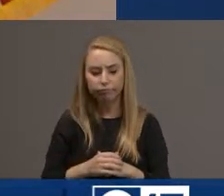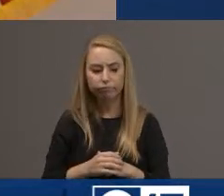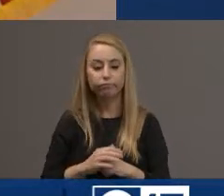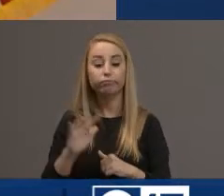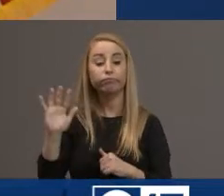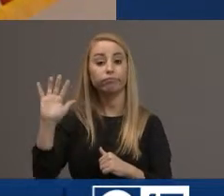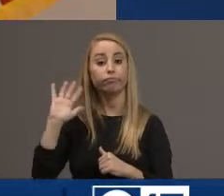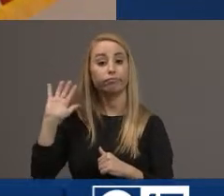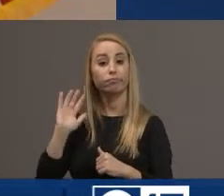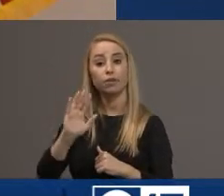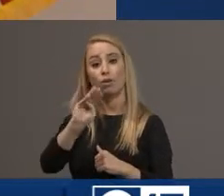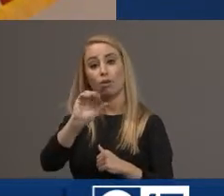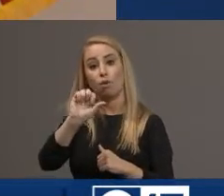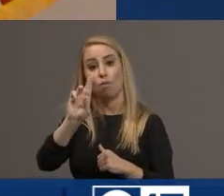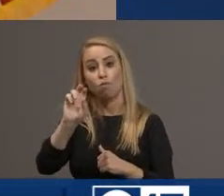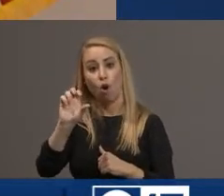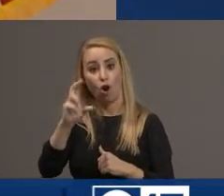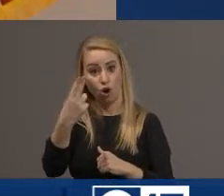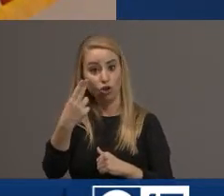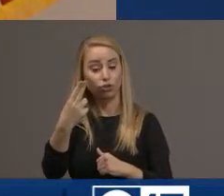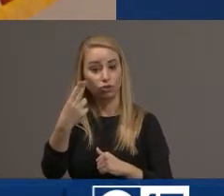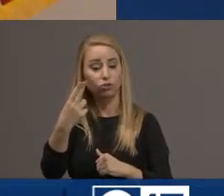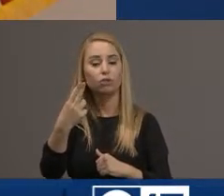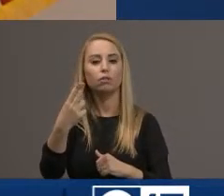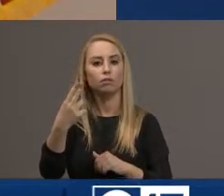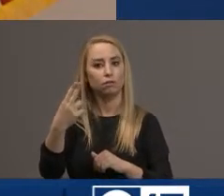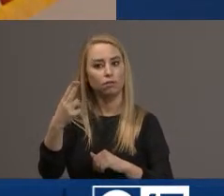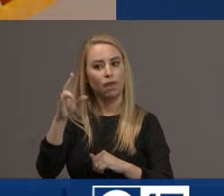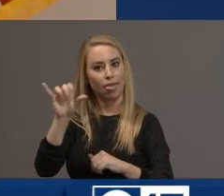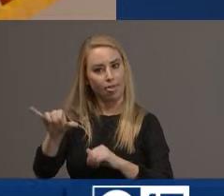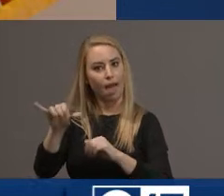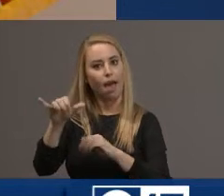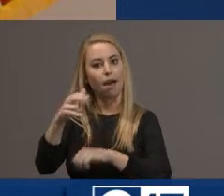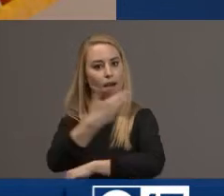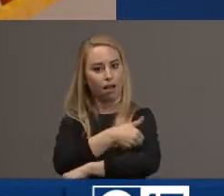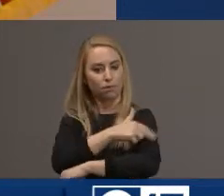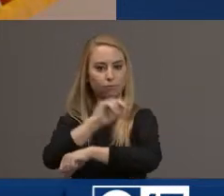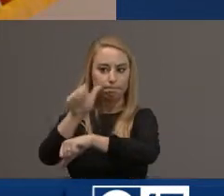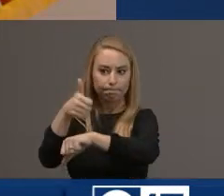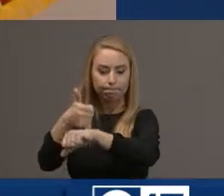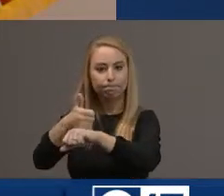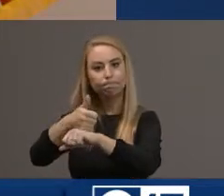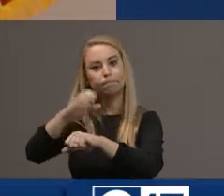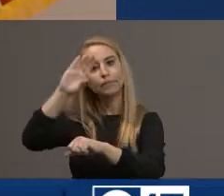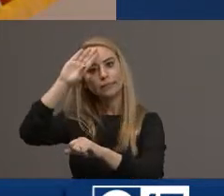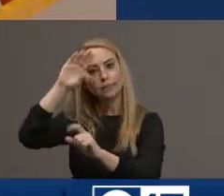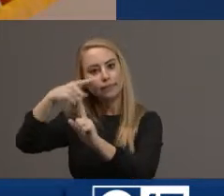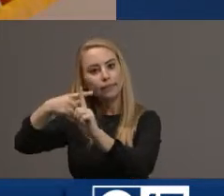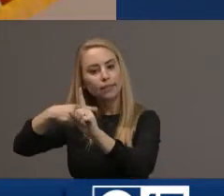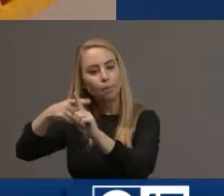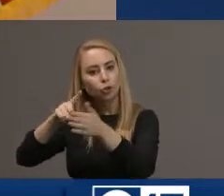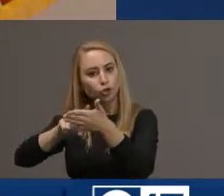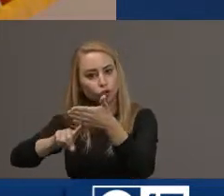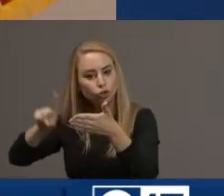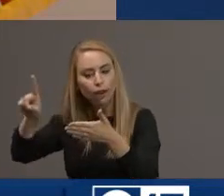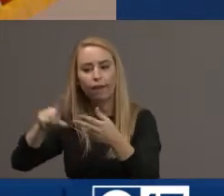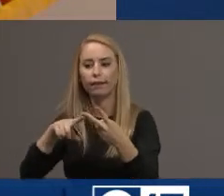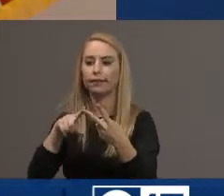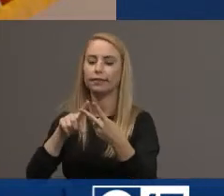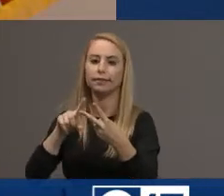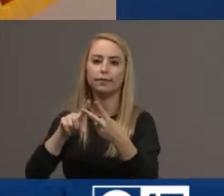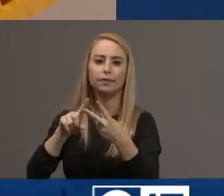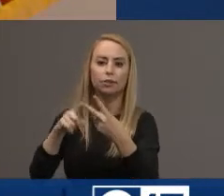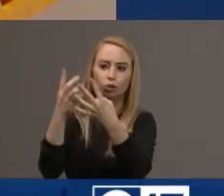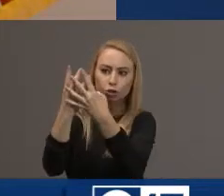we started our response, they proactively implemented temperature checks, have implemented symptom screens,